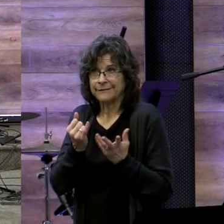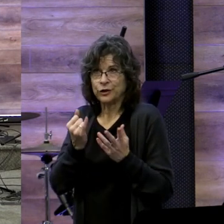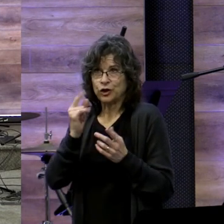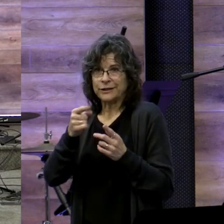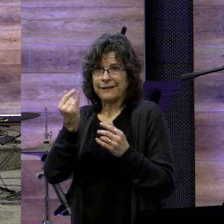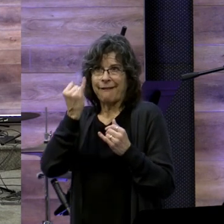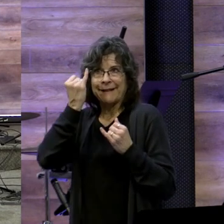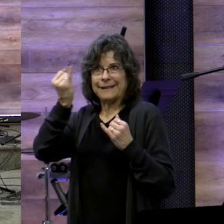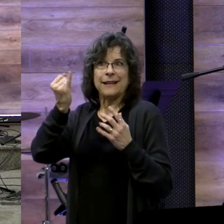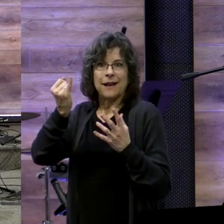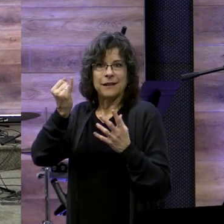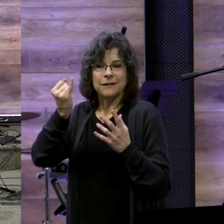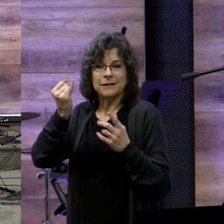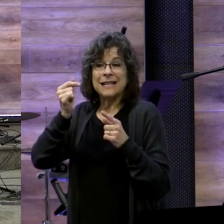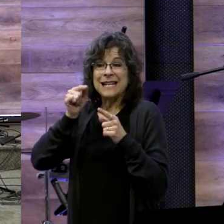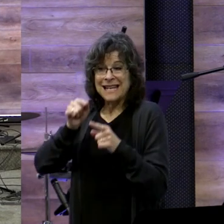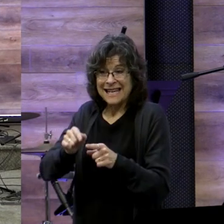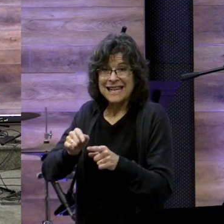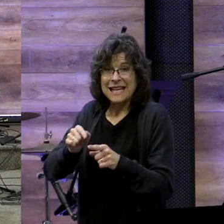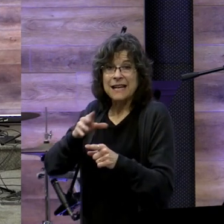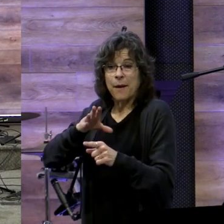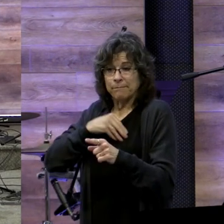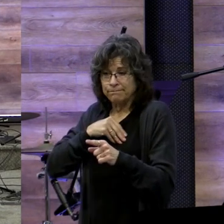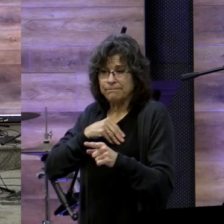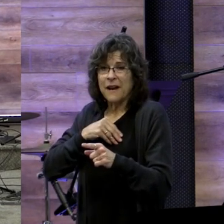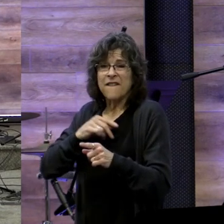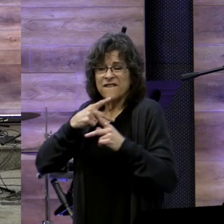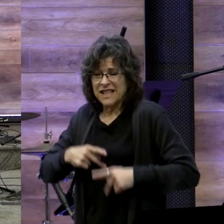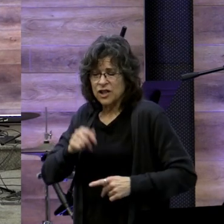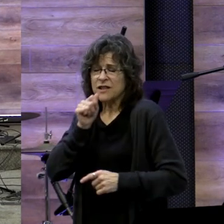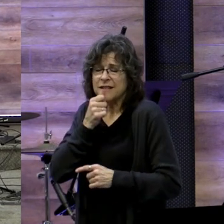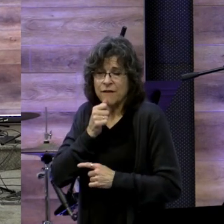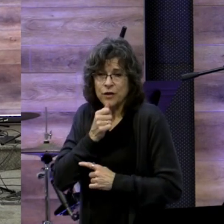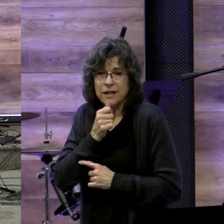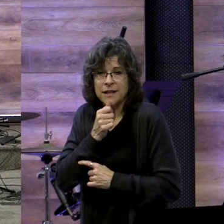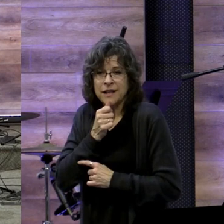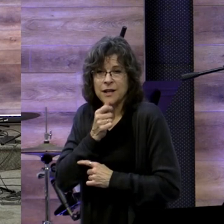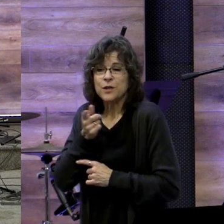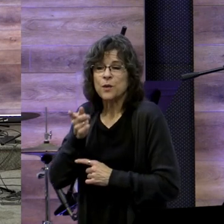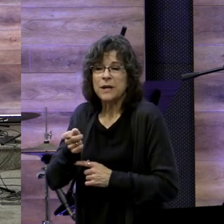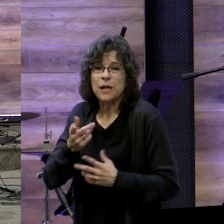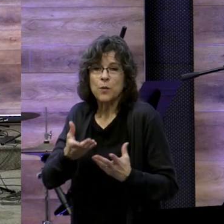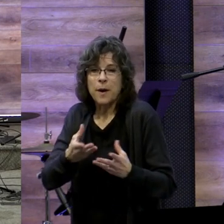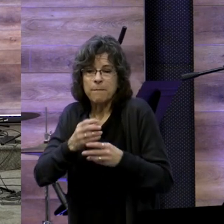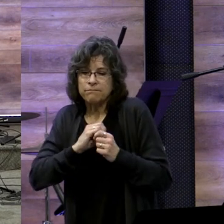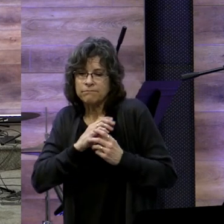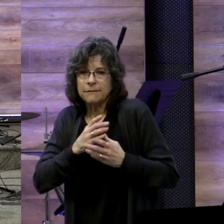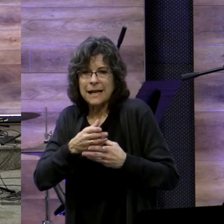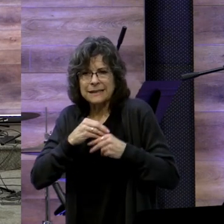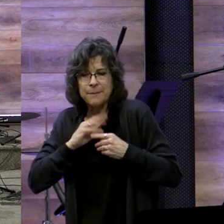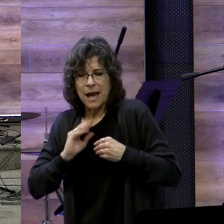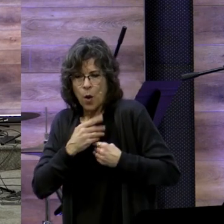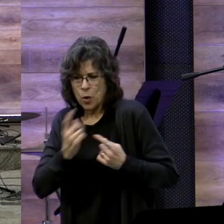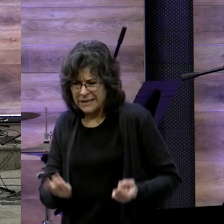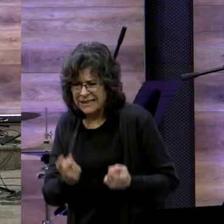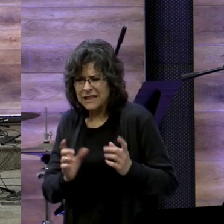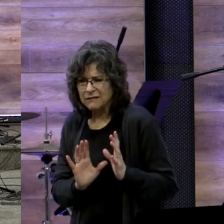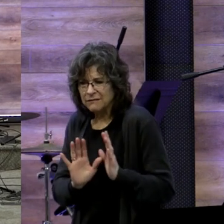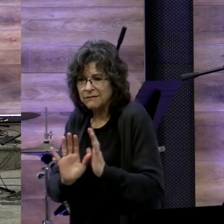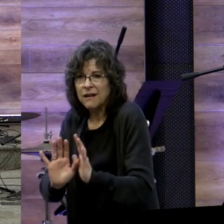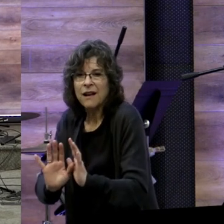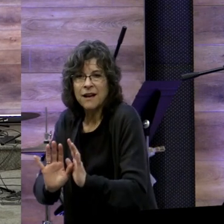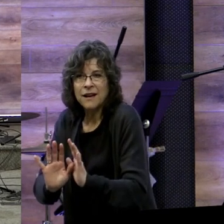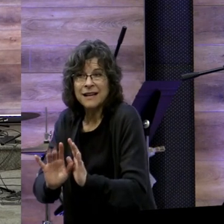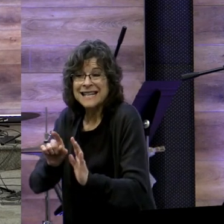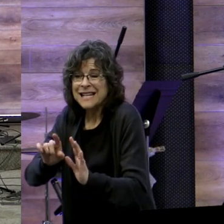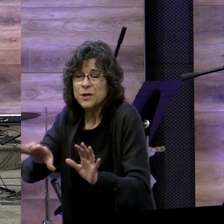that so that he could bear our sin and reconcile us to right relationship with the Father. If he's willing to do that for